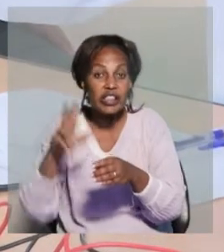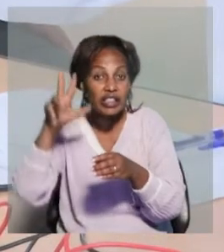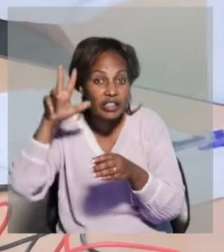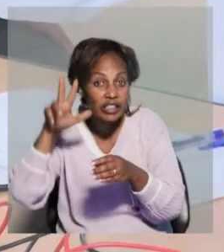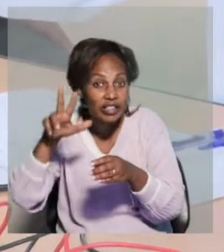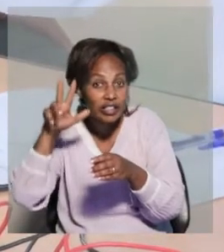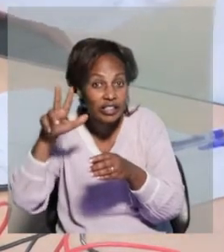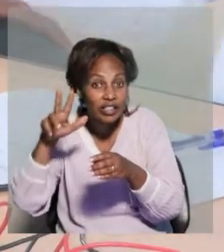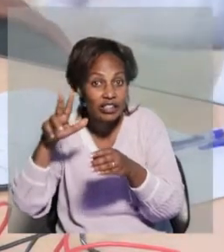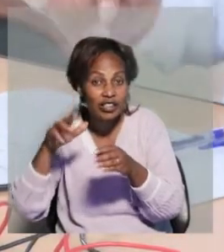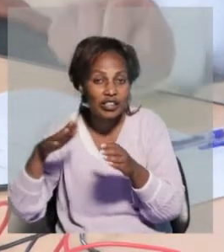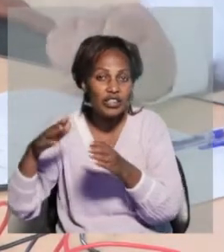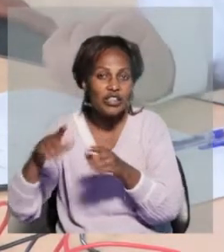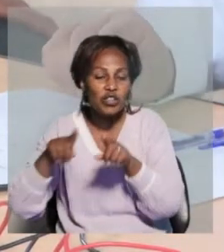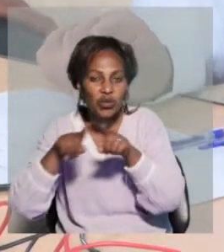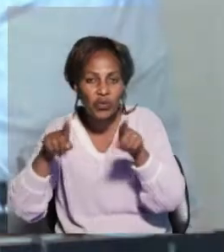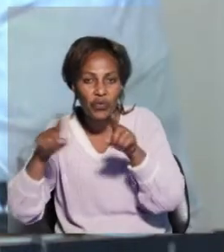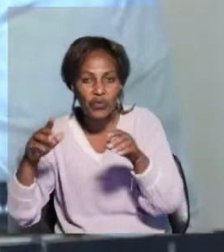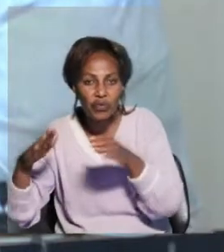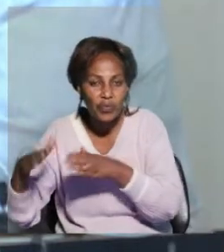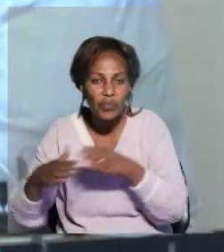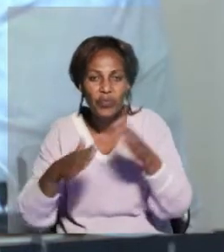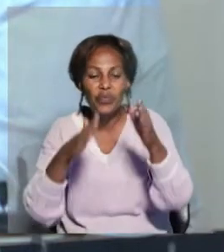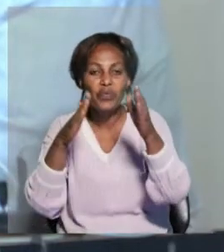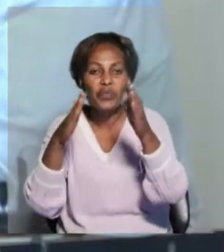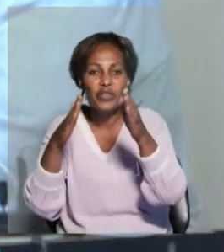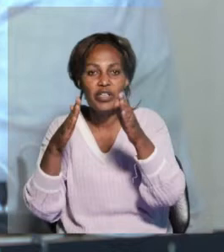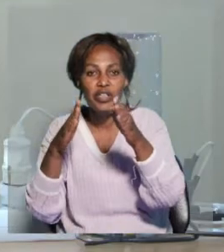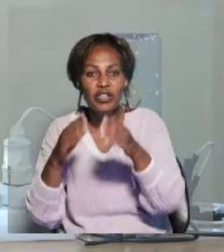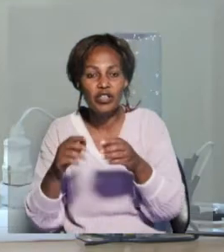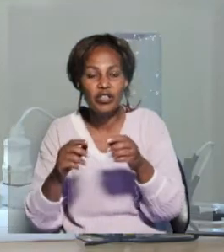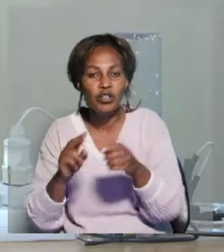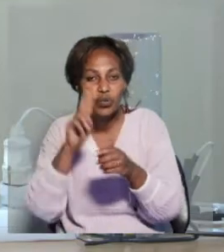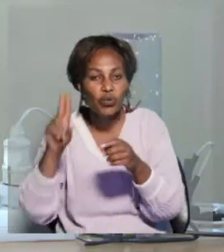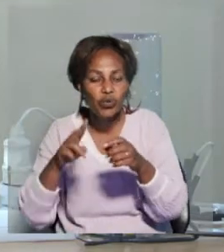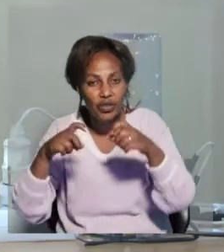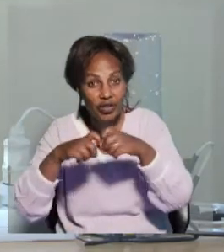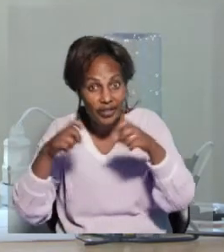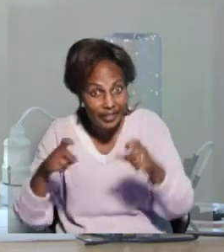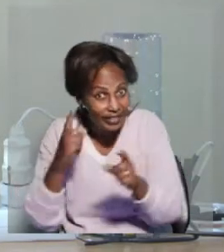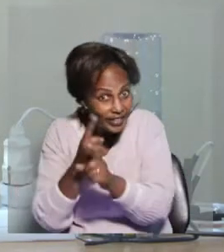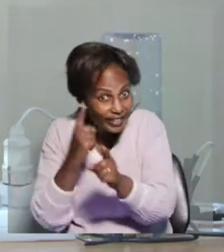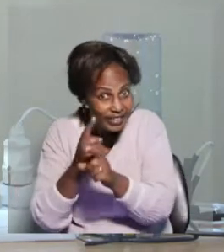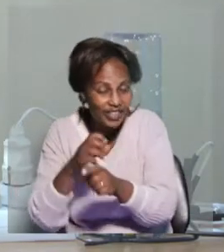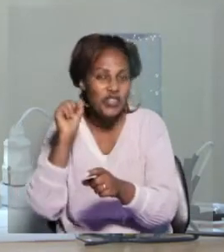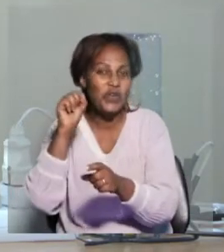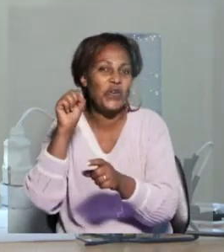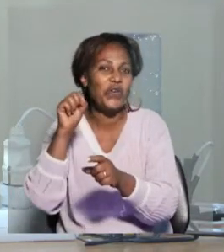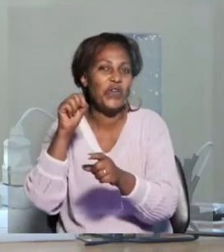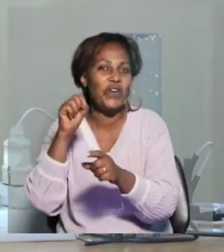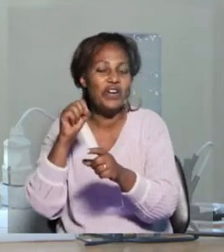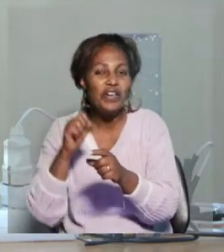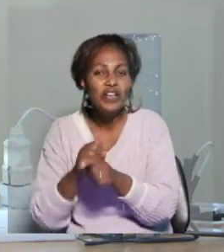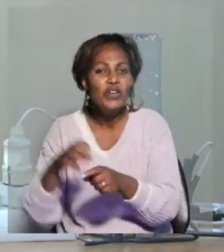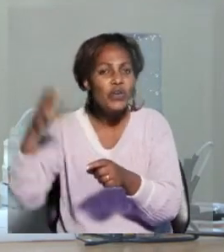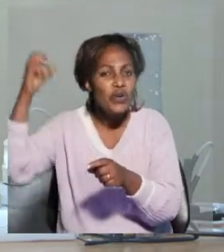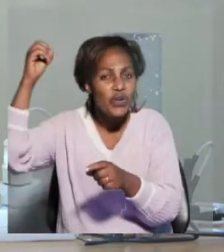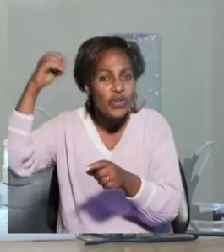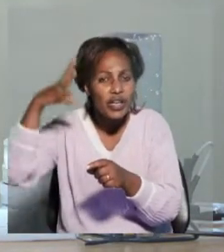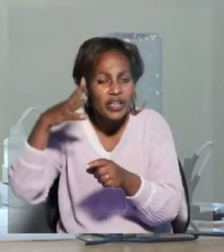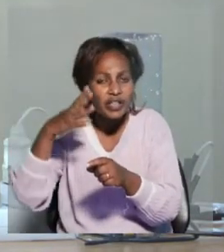different mechanisms using electricity, Correct? So, light can be